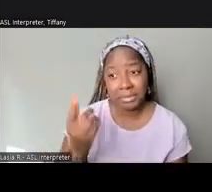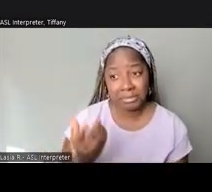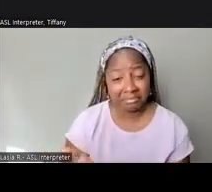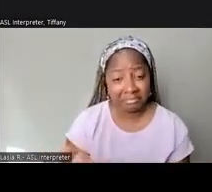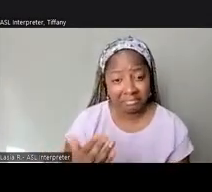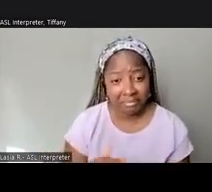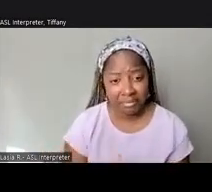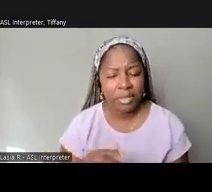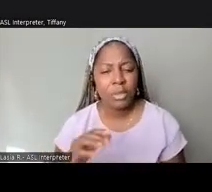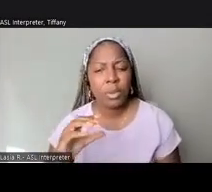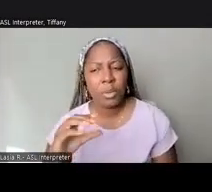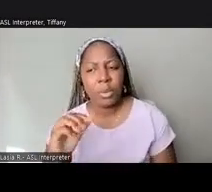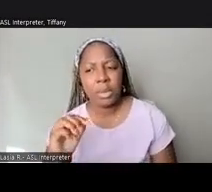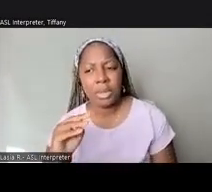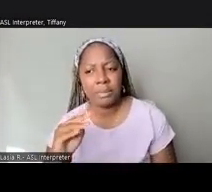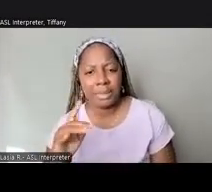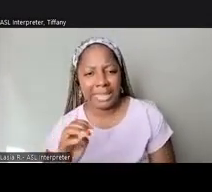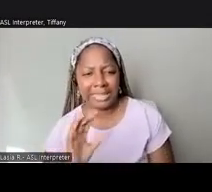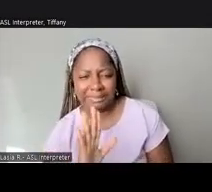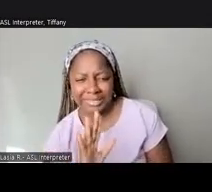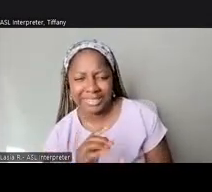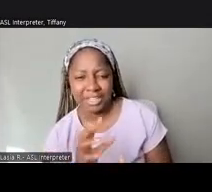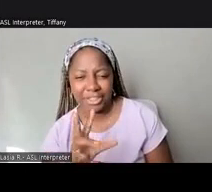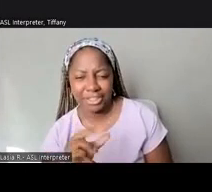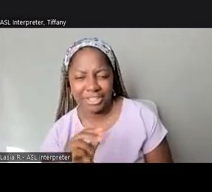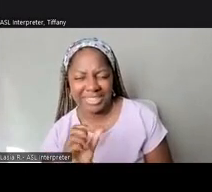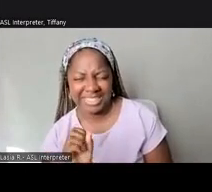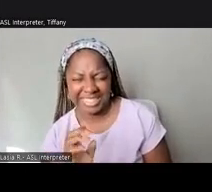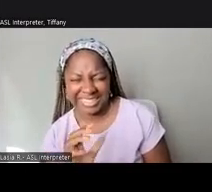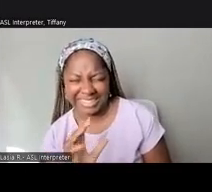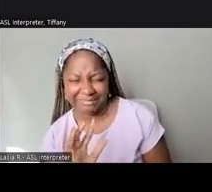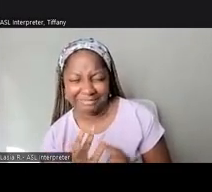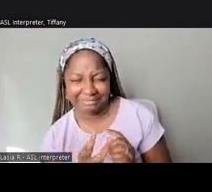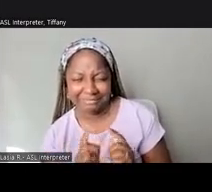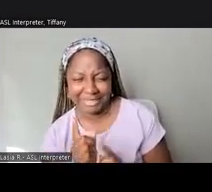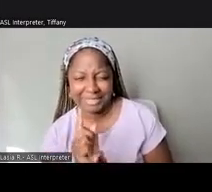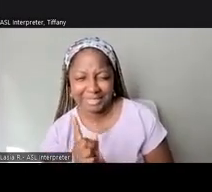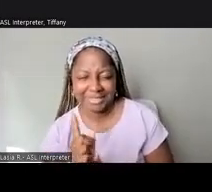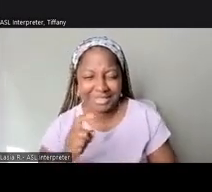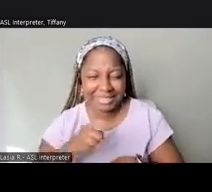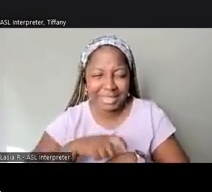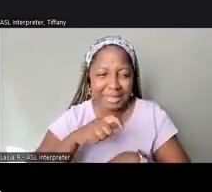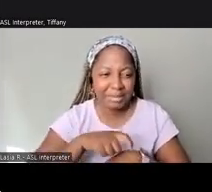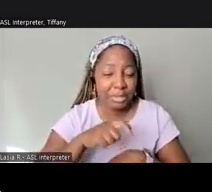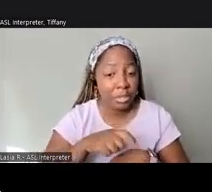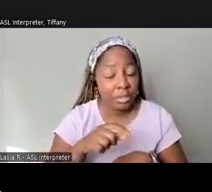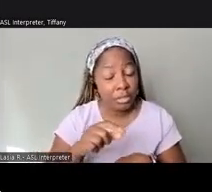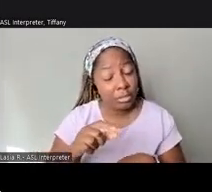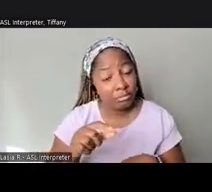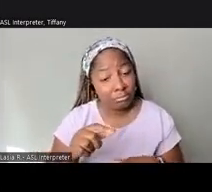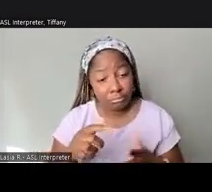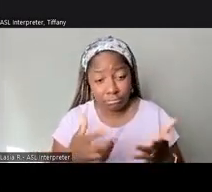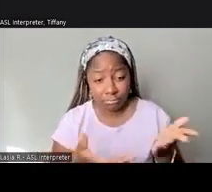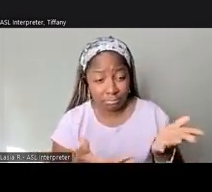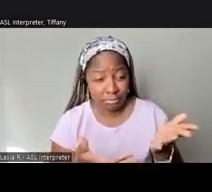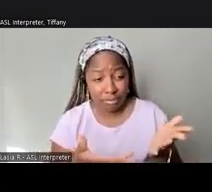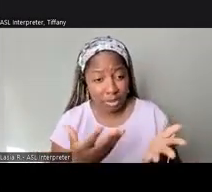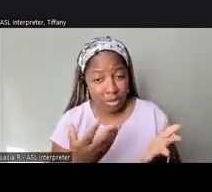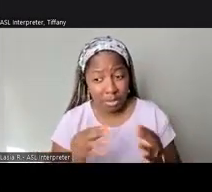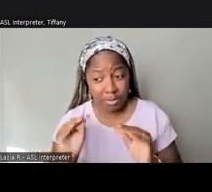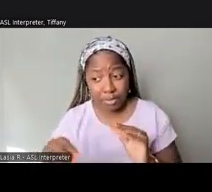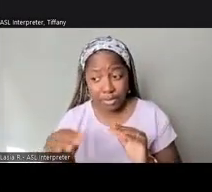just going to put my 30-second timer on just to give people space to, if you have something that you want to put in the